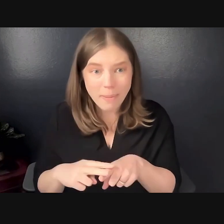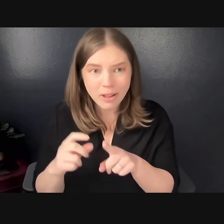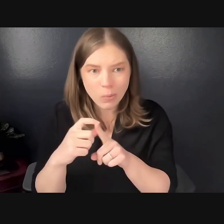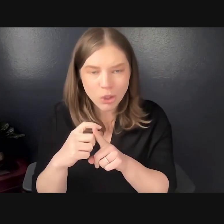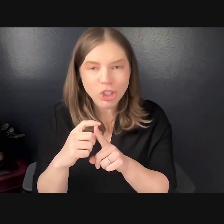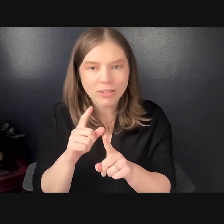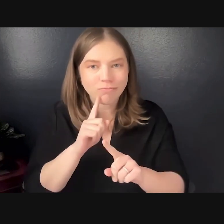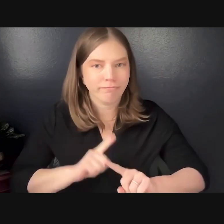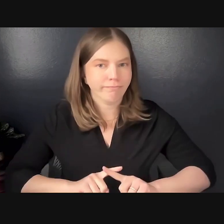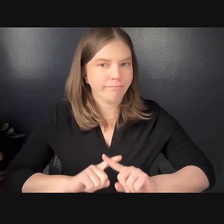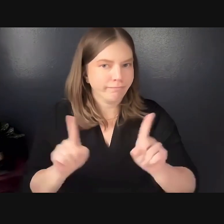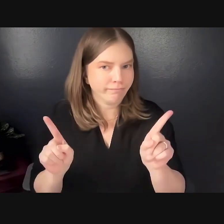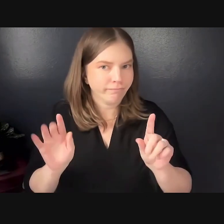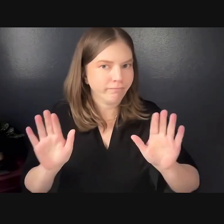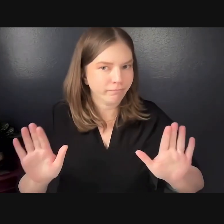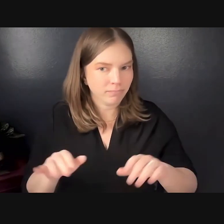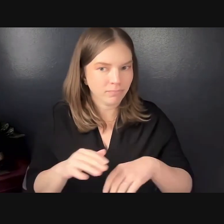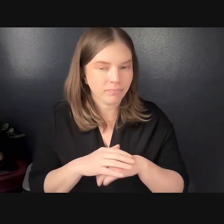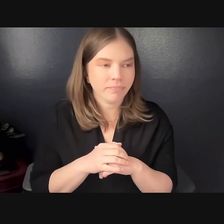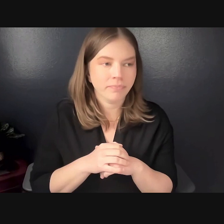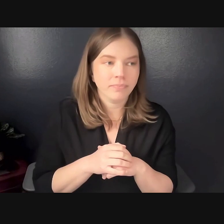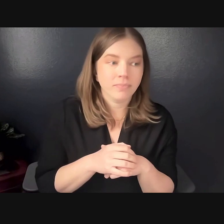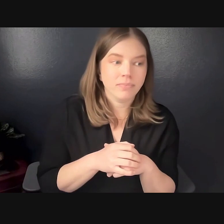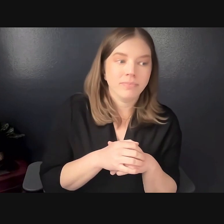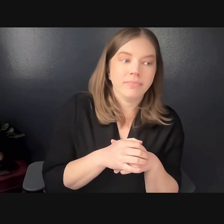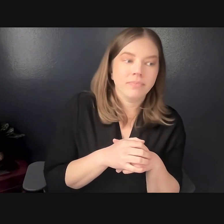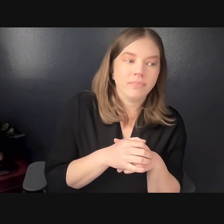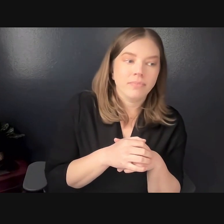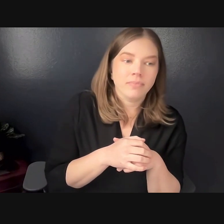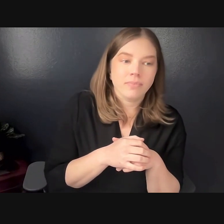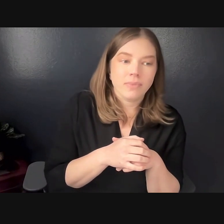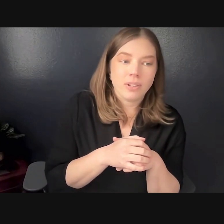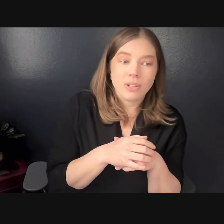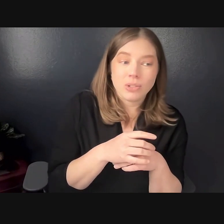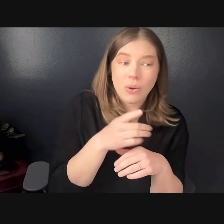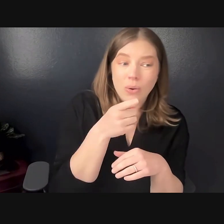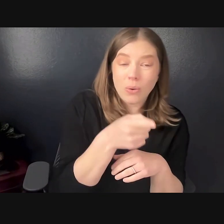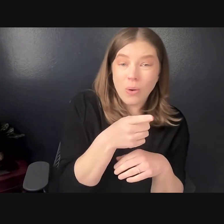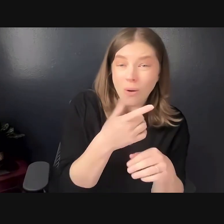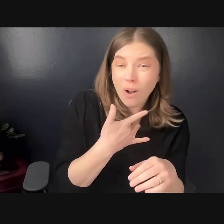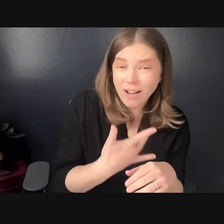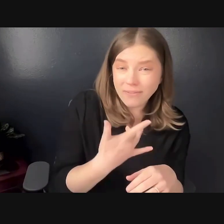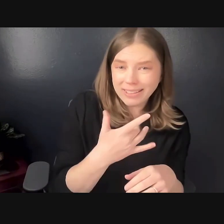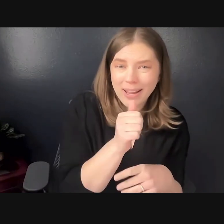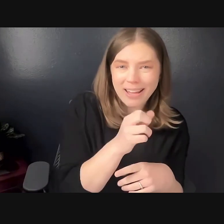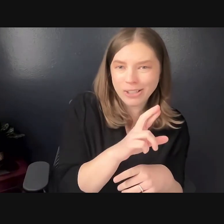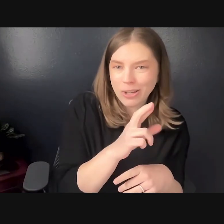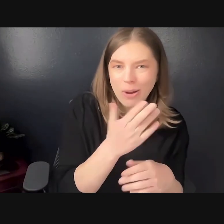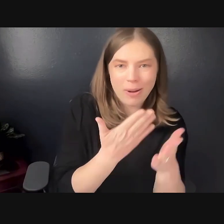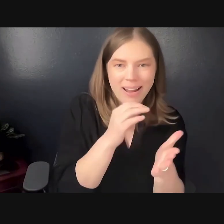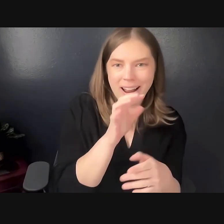That technical jargon is not a word that comes up often, and so ASR recognizes it as something different.